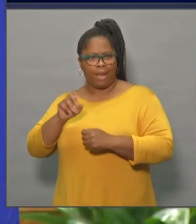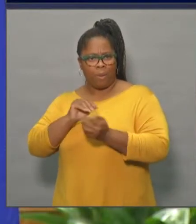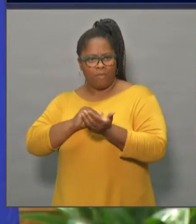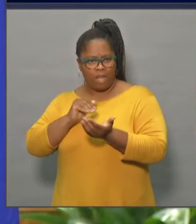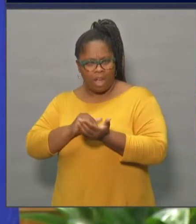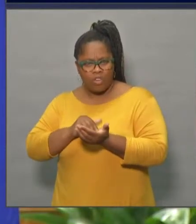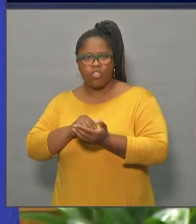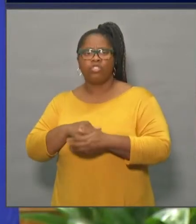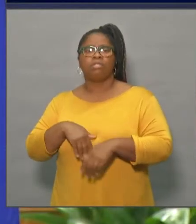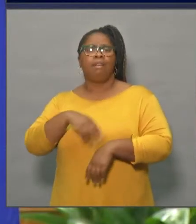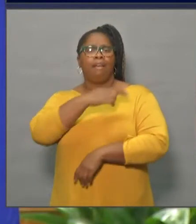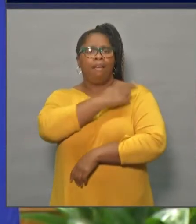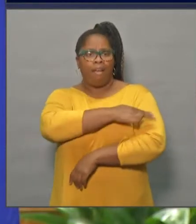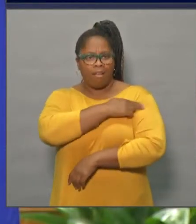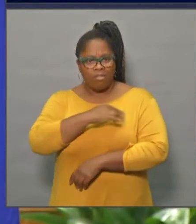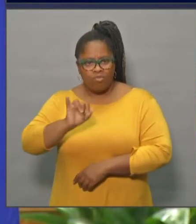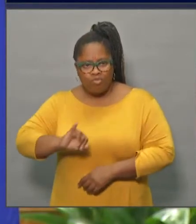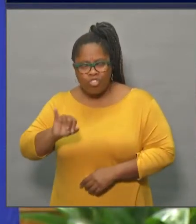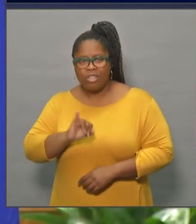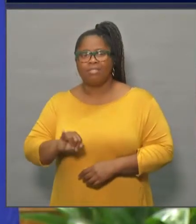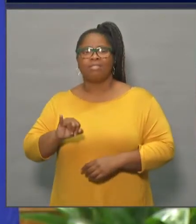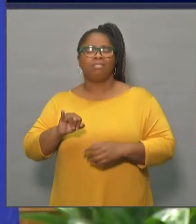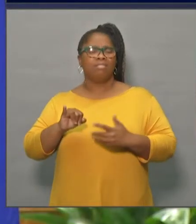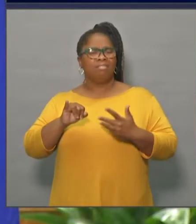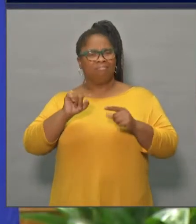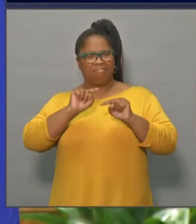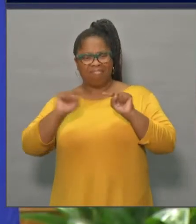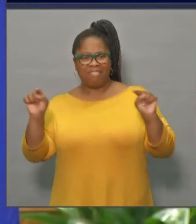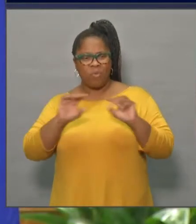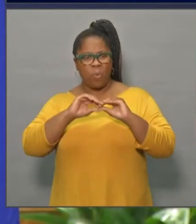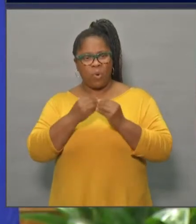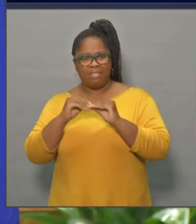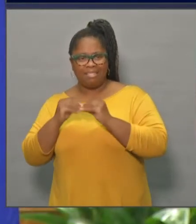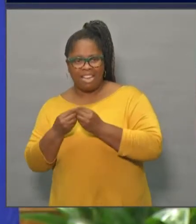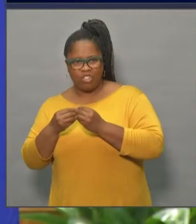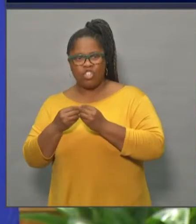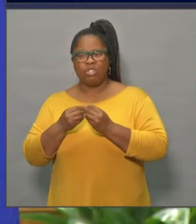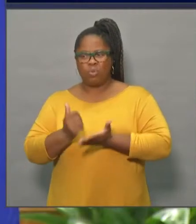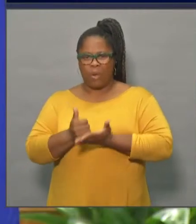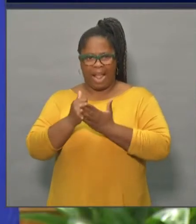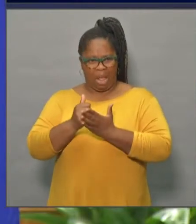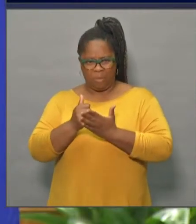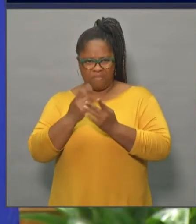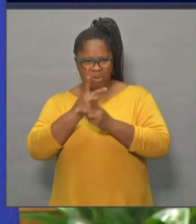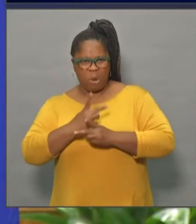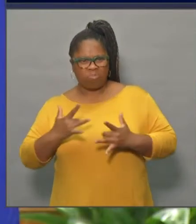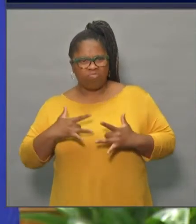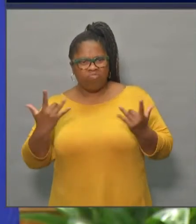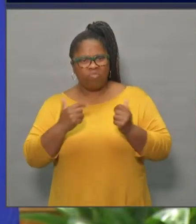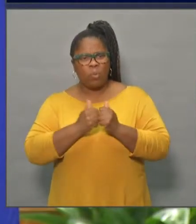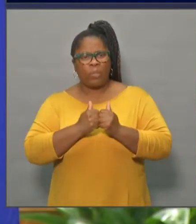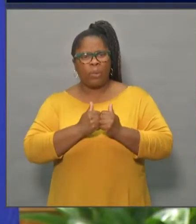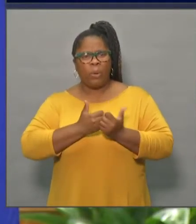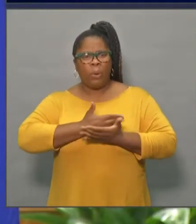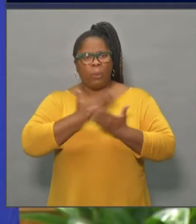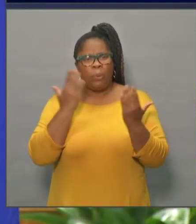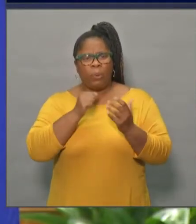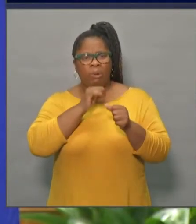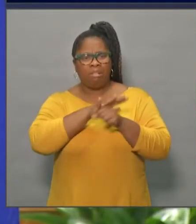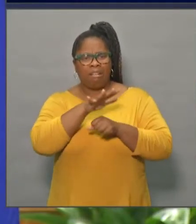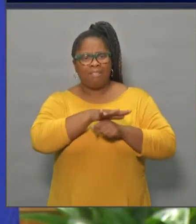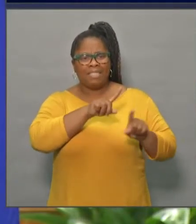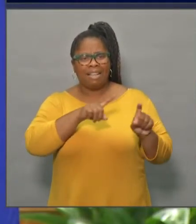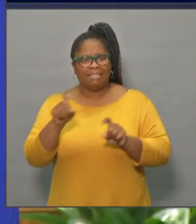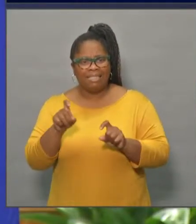organizations to problem solve around the issues that are related to scarcity in testing supplies, to scarcity in personal